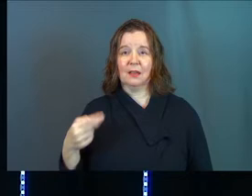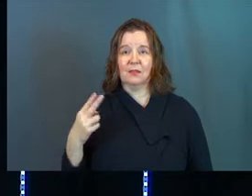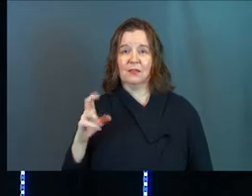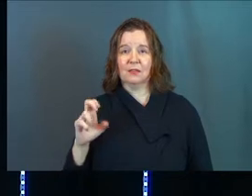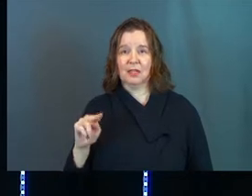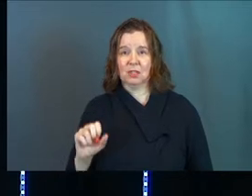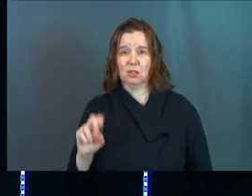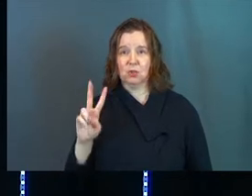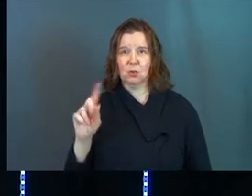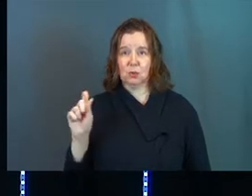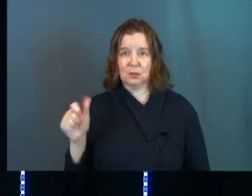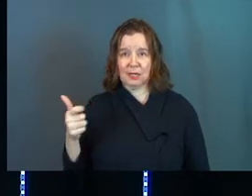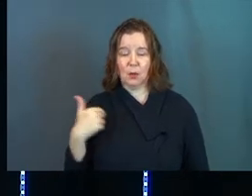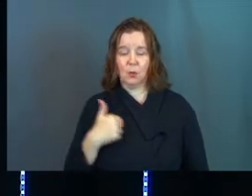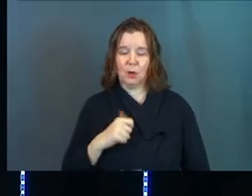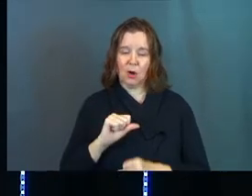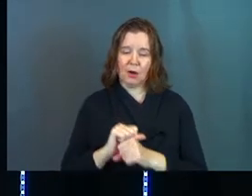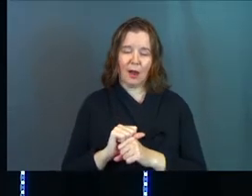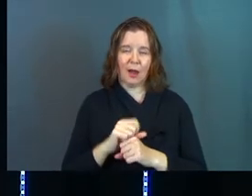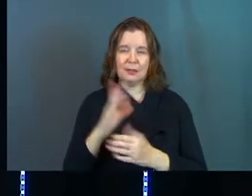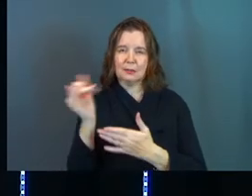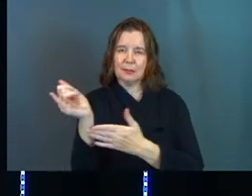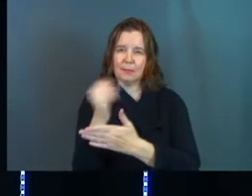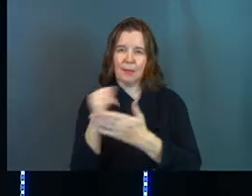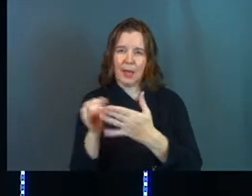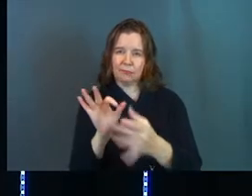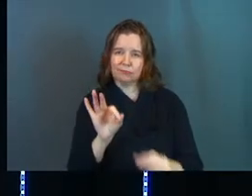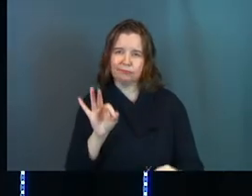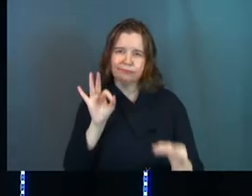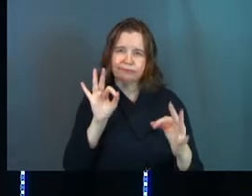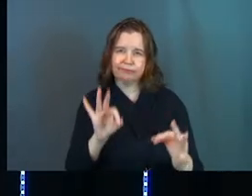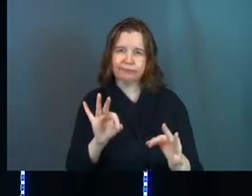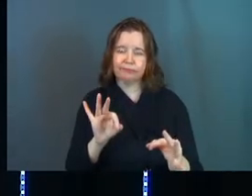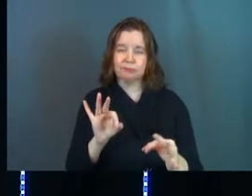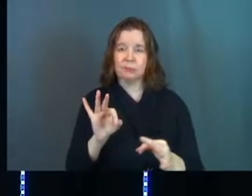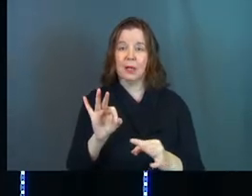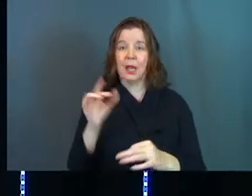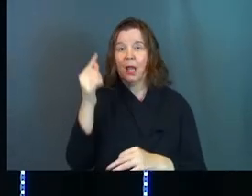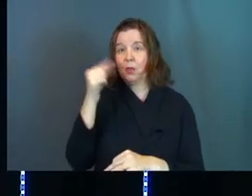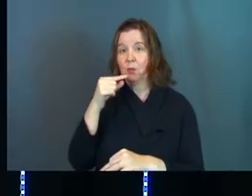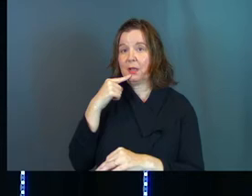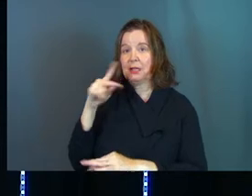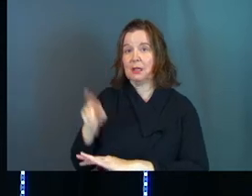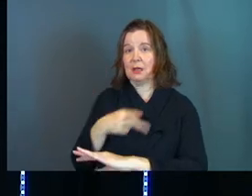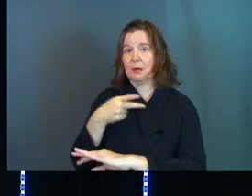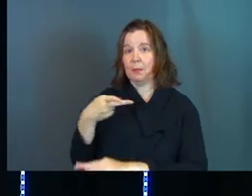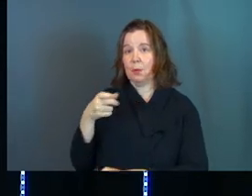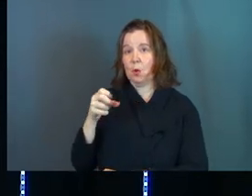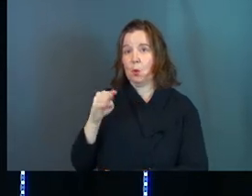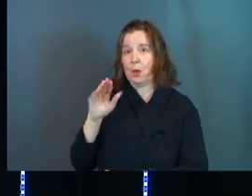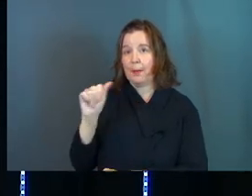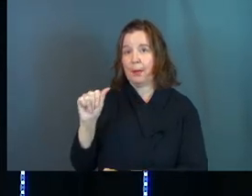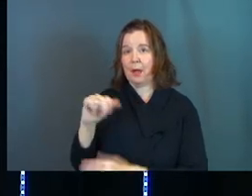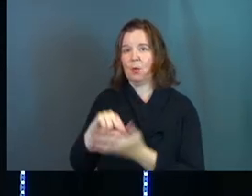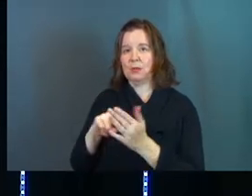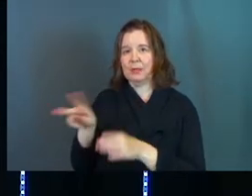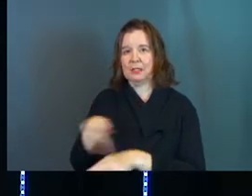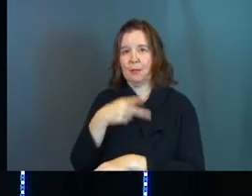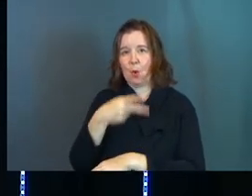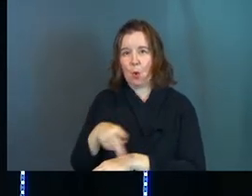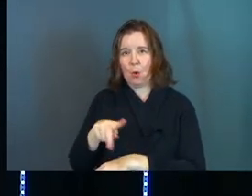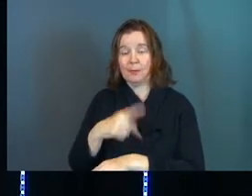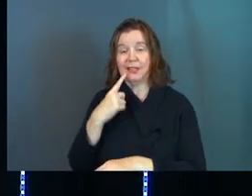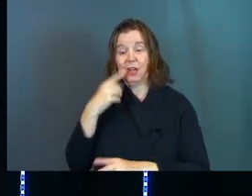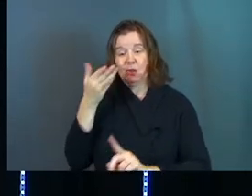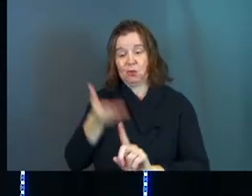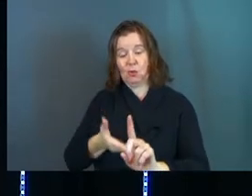Ephesians 2:10, for we are God's masterpiece. The Greek there is poema, where we get the word poem. He comes in and